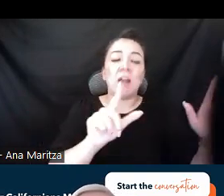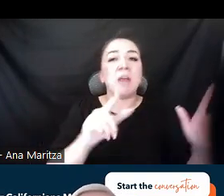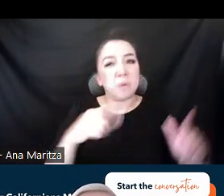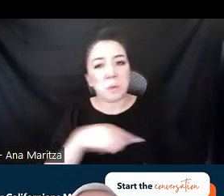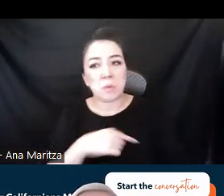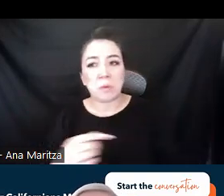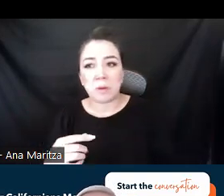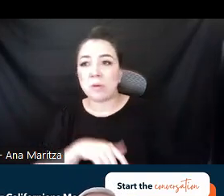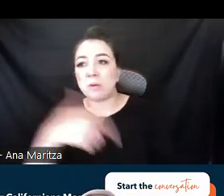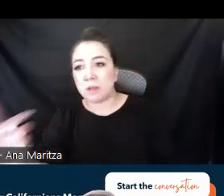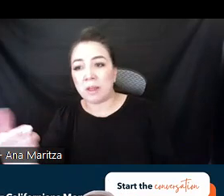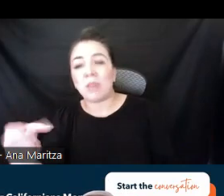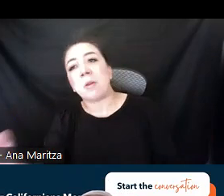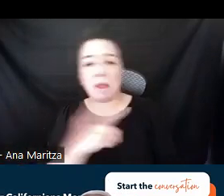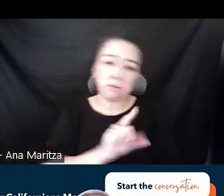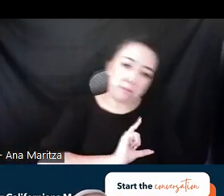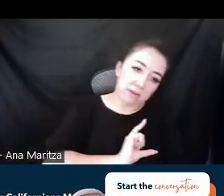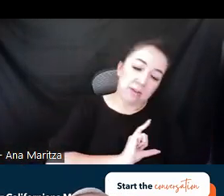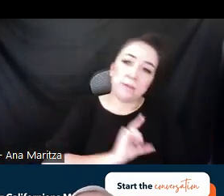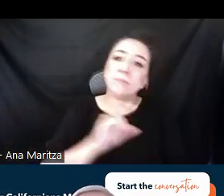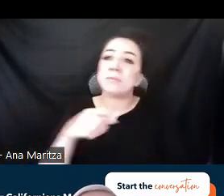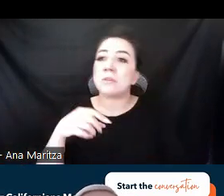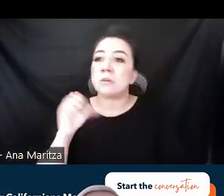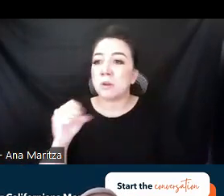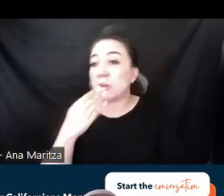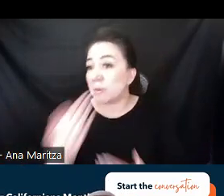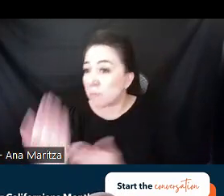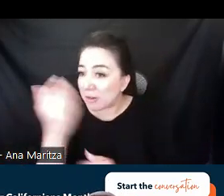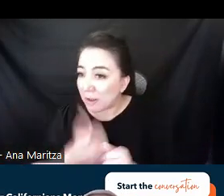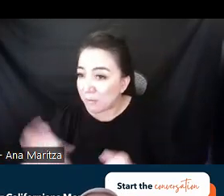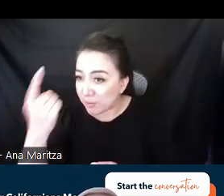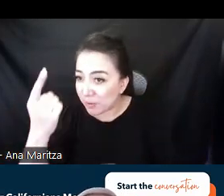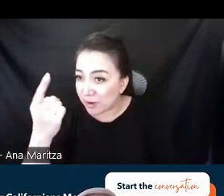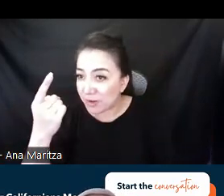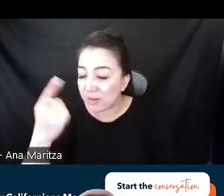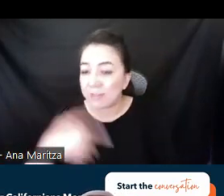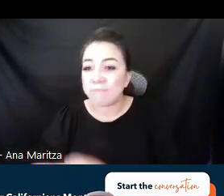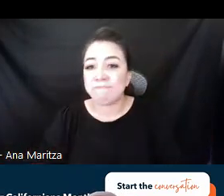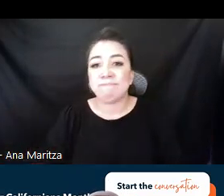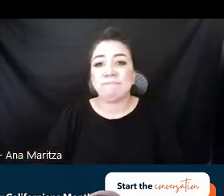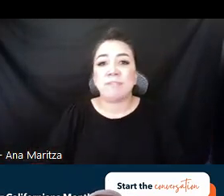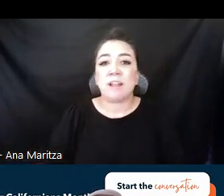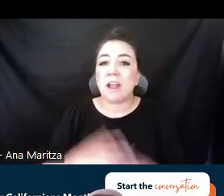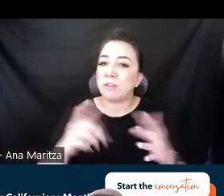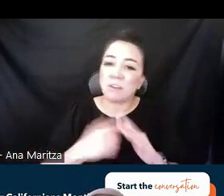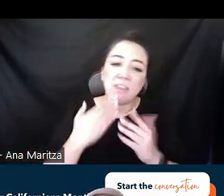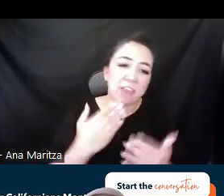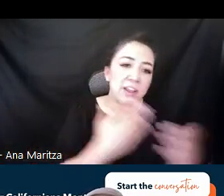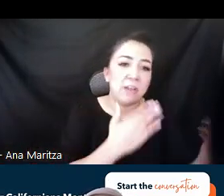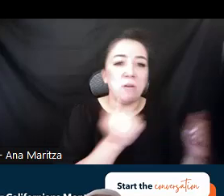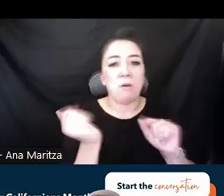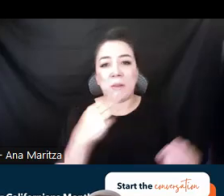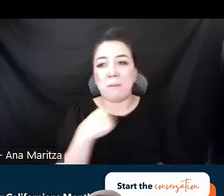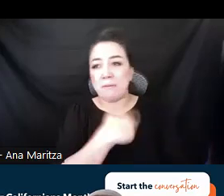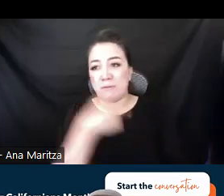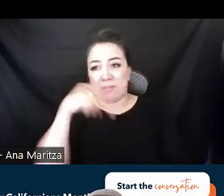to her and then return to me. So good morning to everybody. I wanted to start just by thanking all the members of this